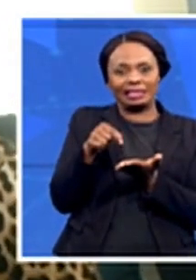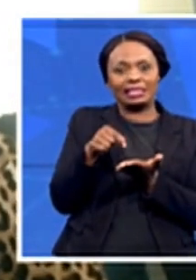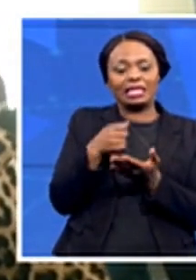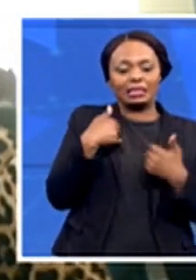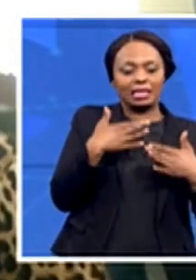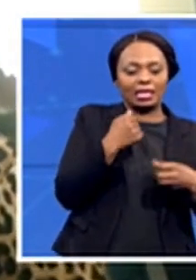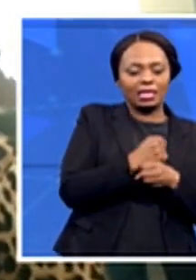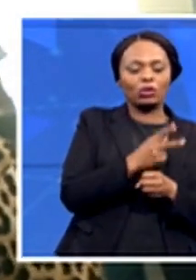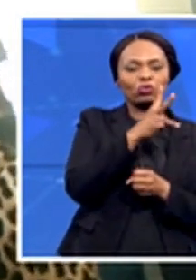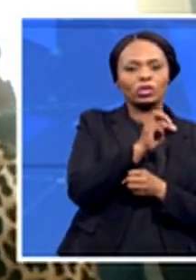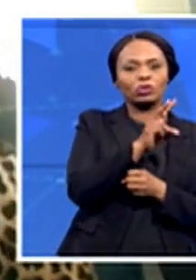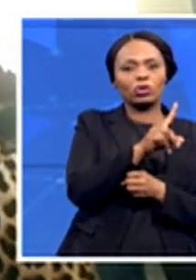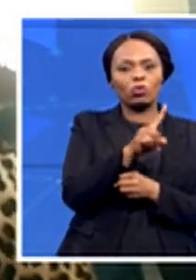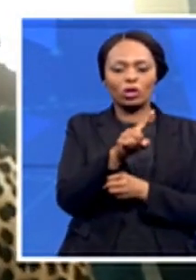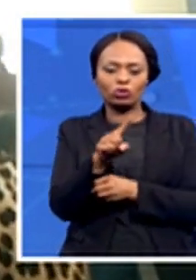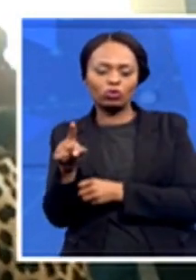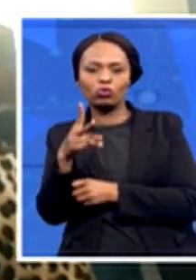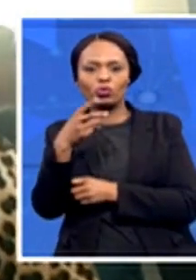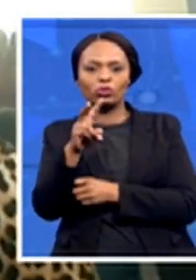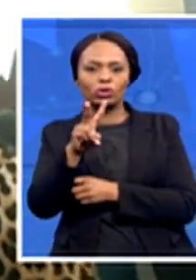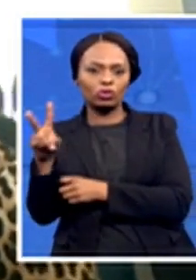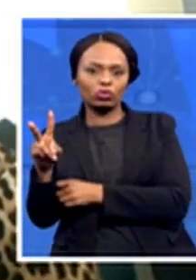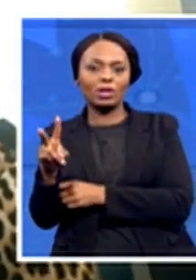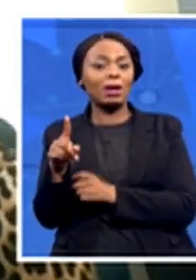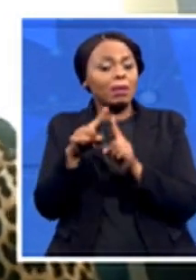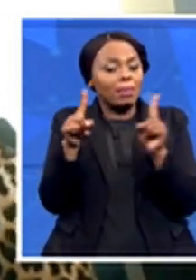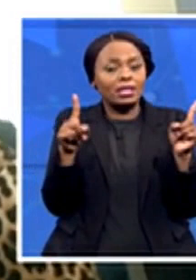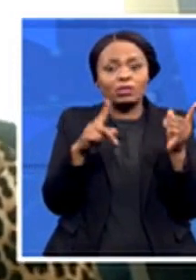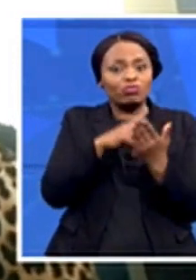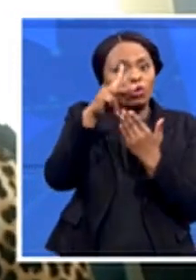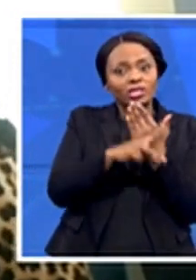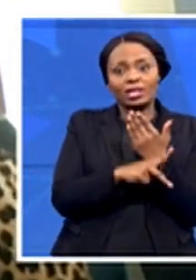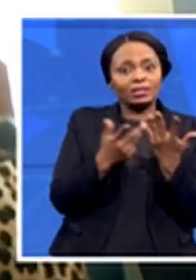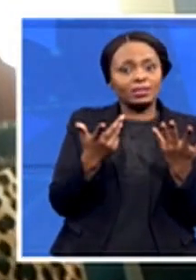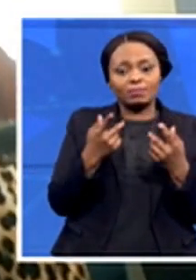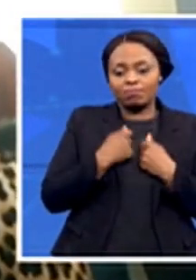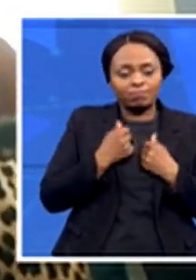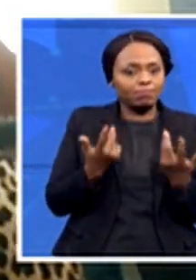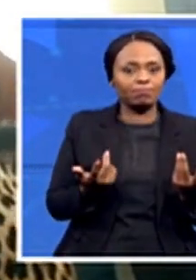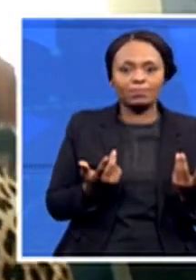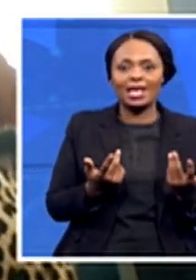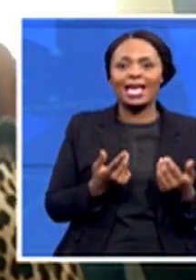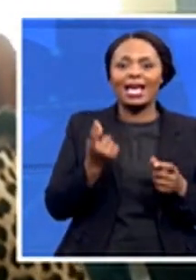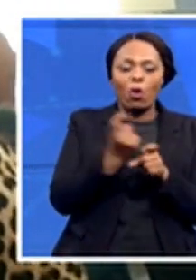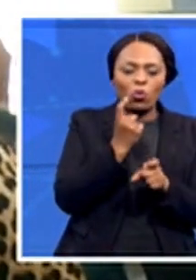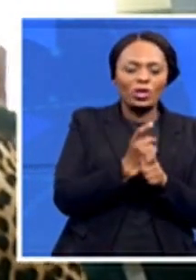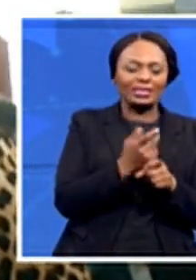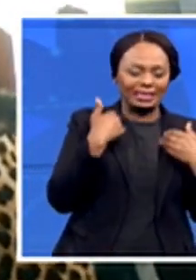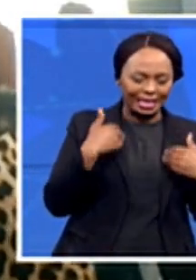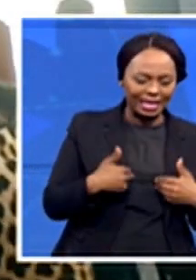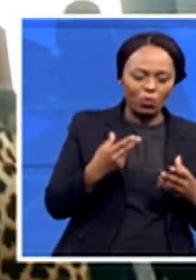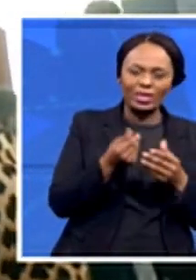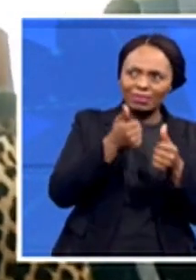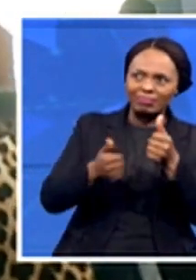Actually, I'm sitting every weekend, every Sunday with my executive management, wanting to push the issue of recruitment within